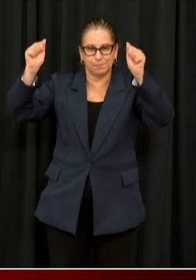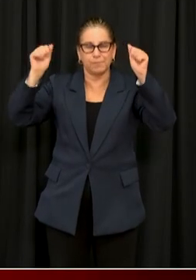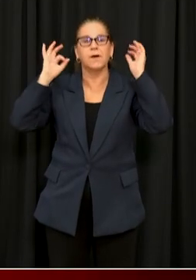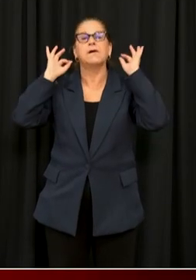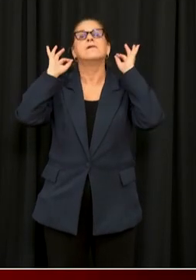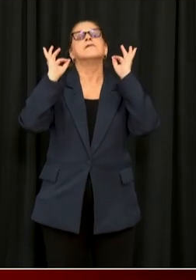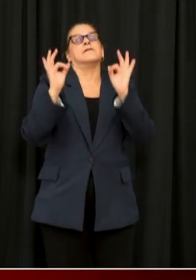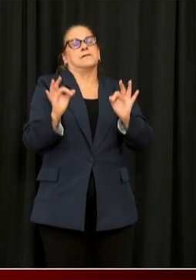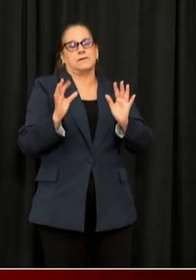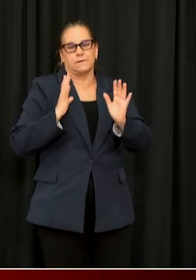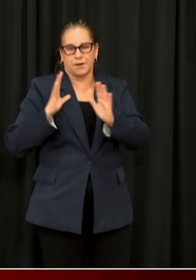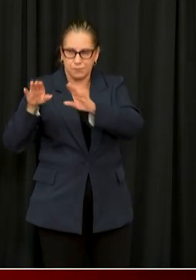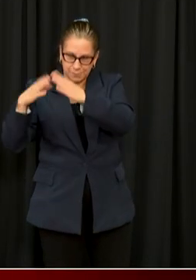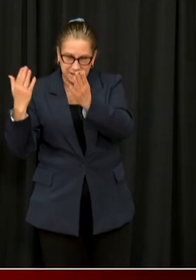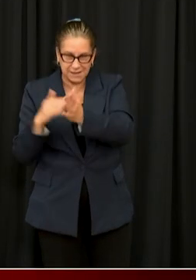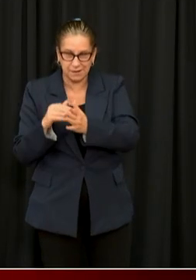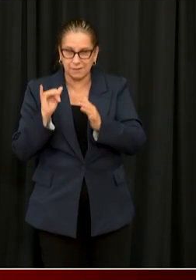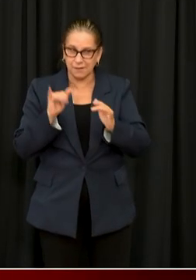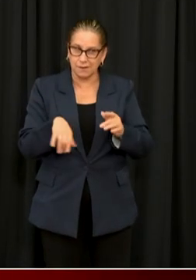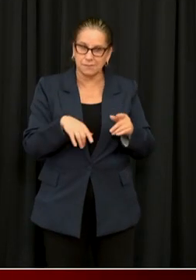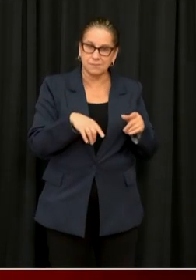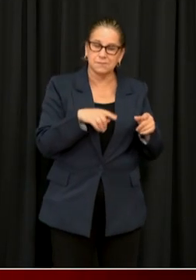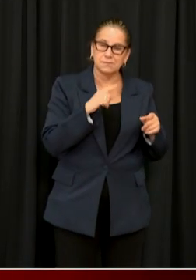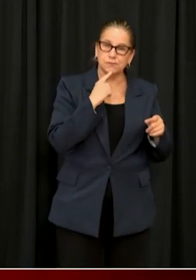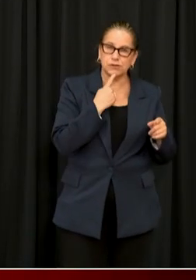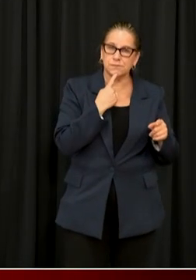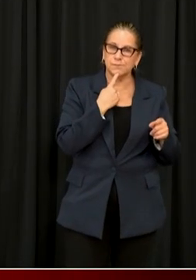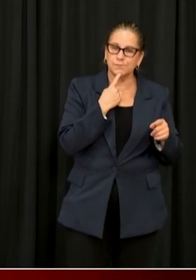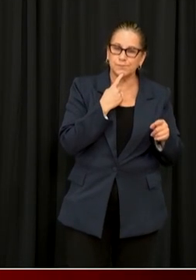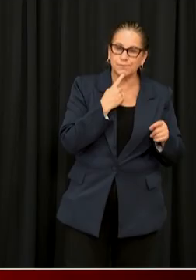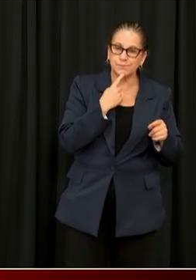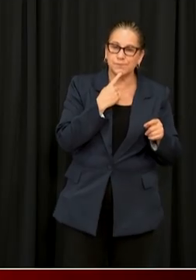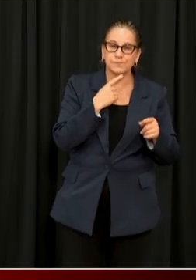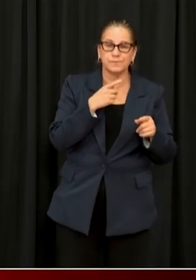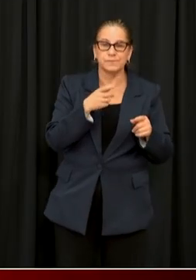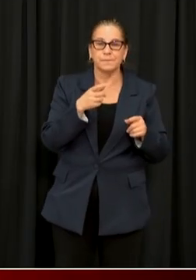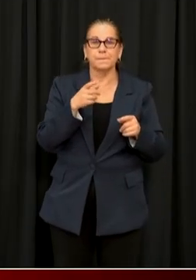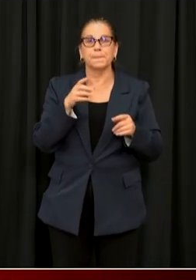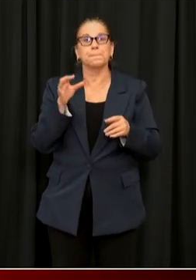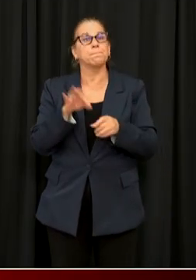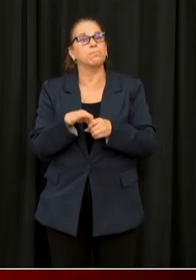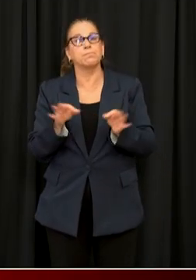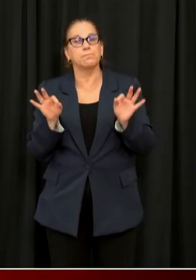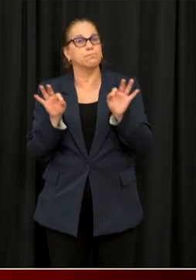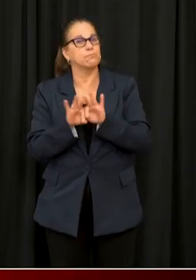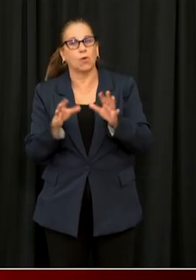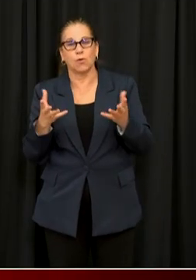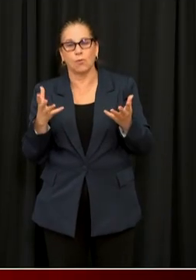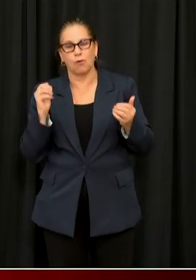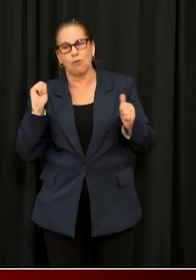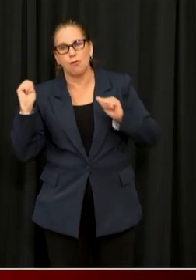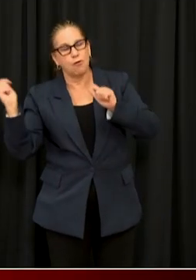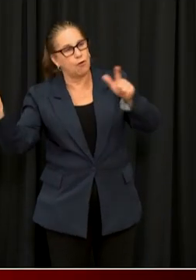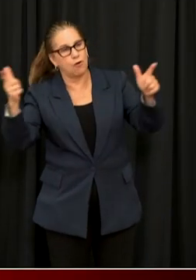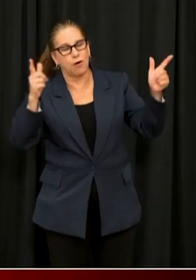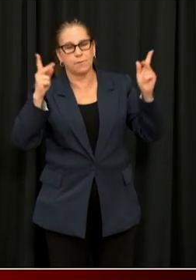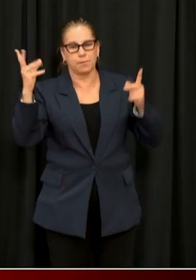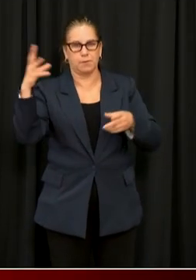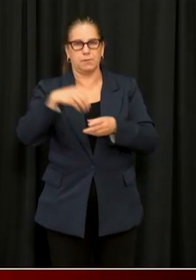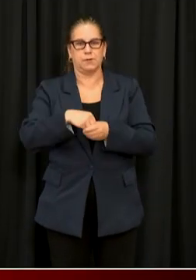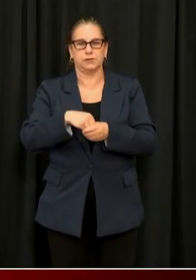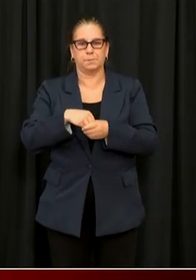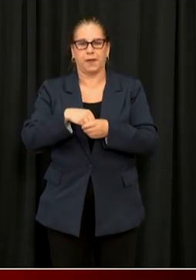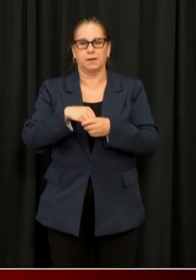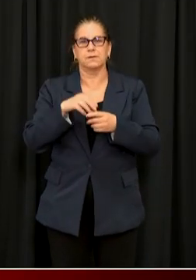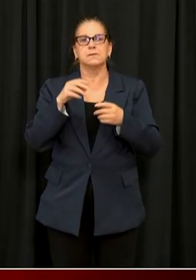critically important that everyone participate very actively in the contact tracing process. It's helpful